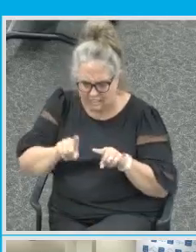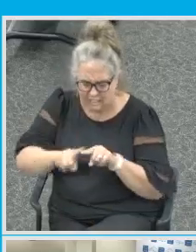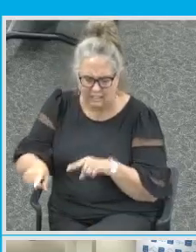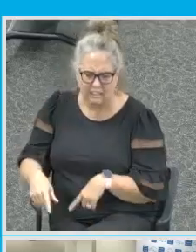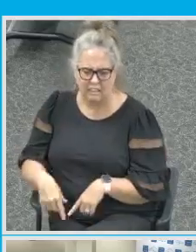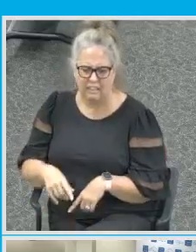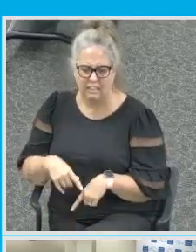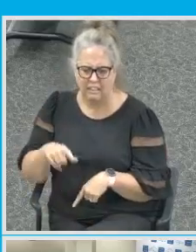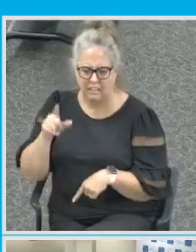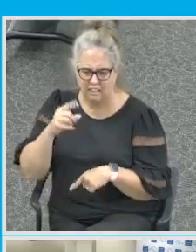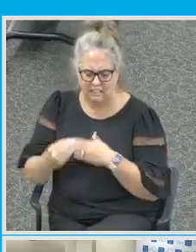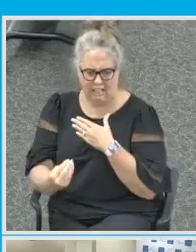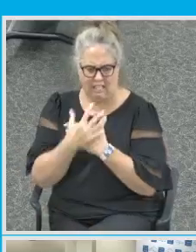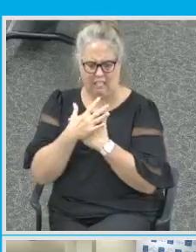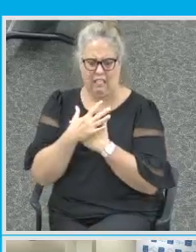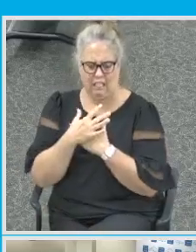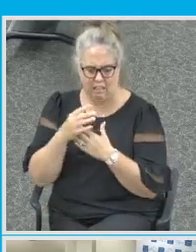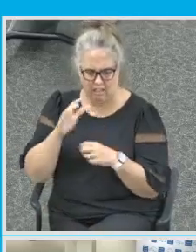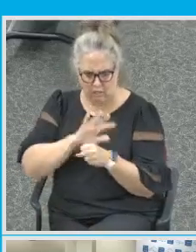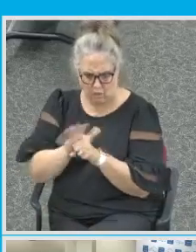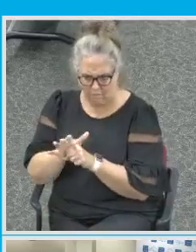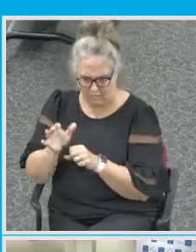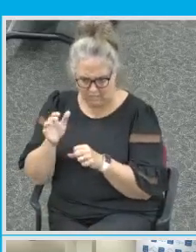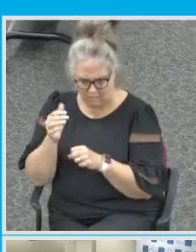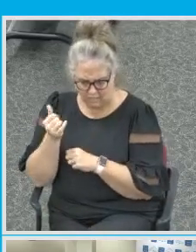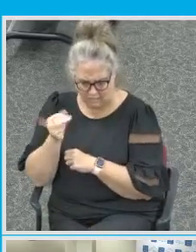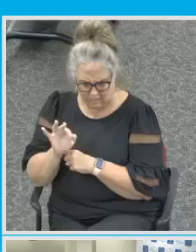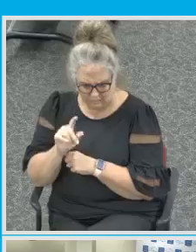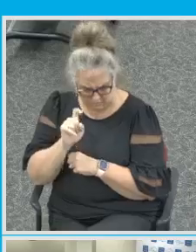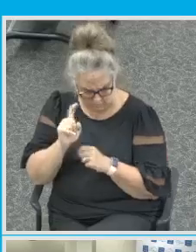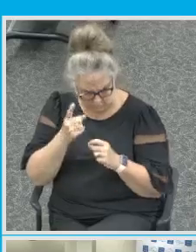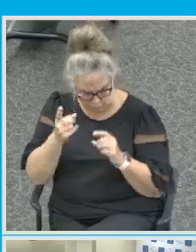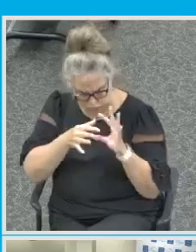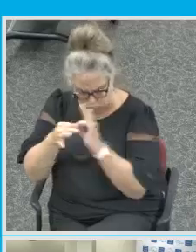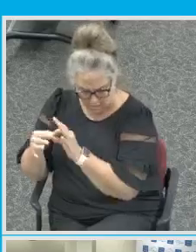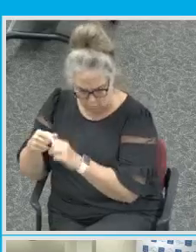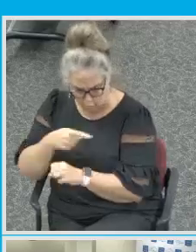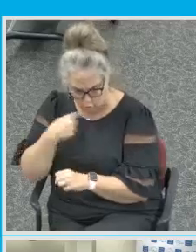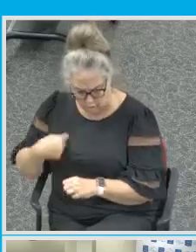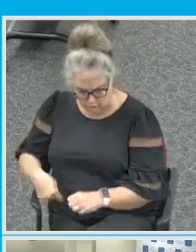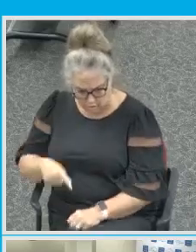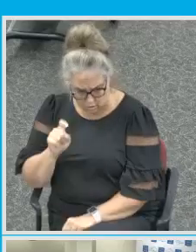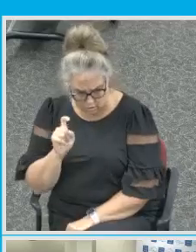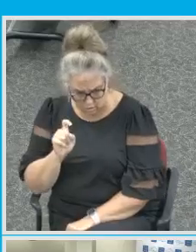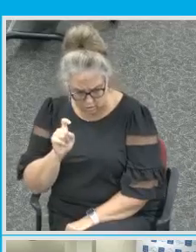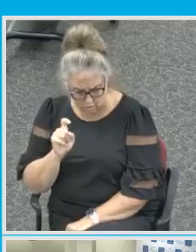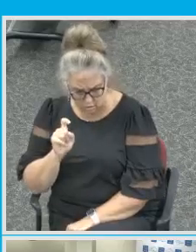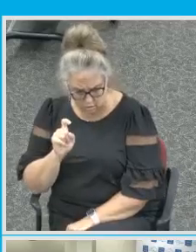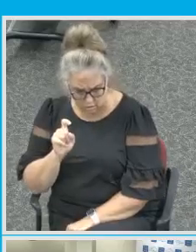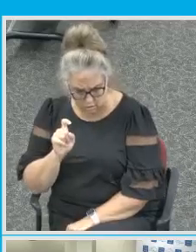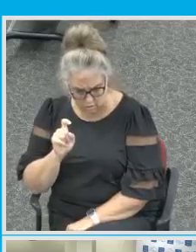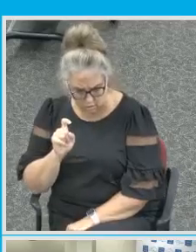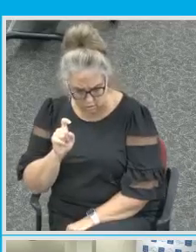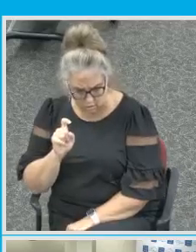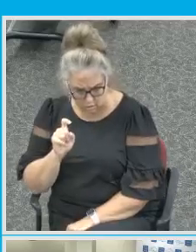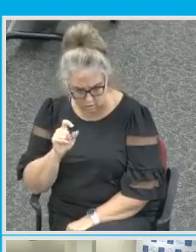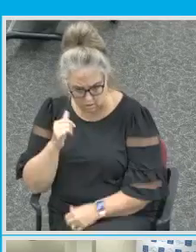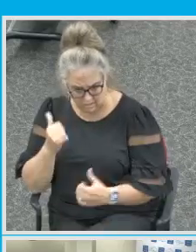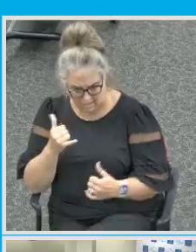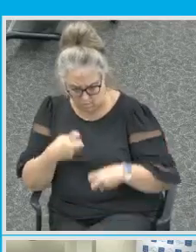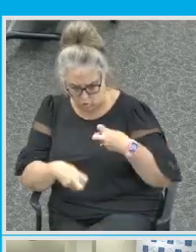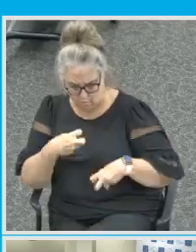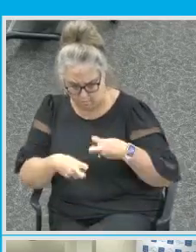As I mentioned, they had this connection to China. And one of their conferences is addressing it there in California.